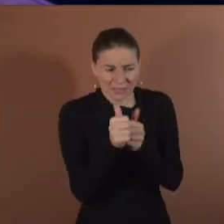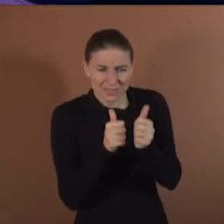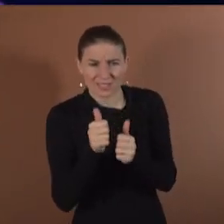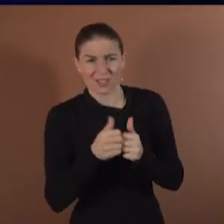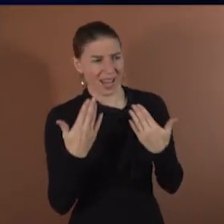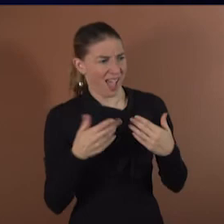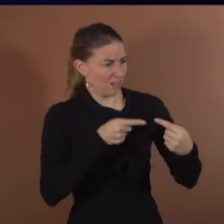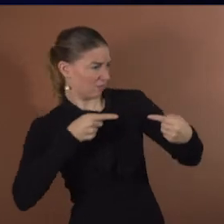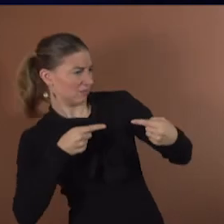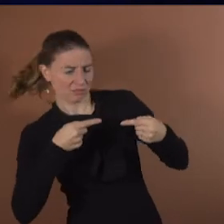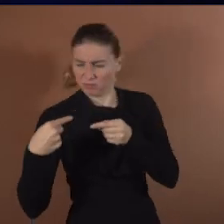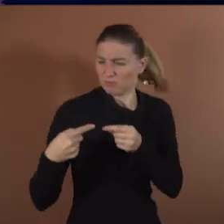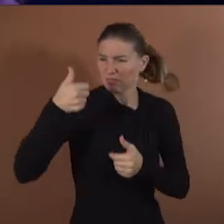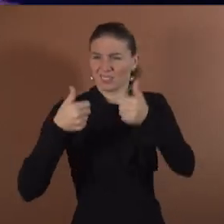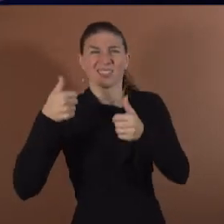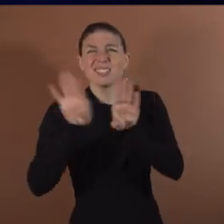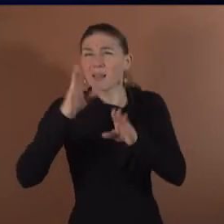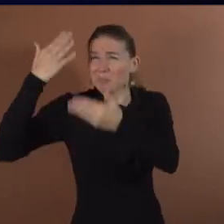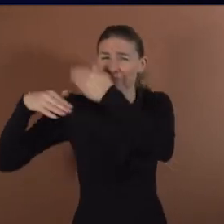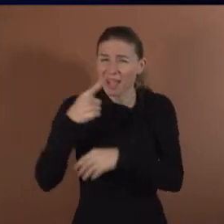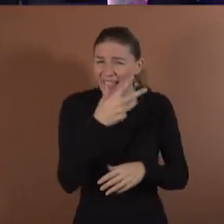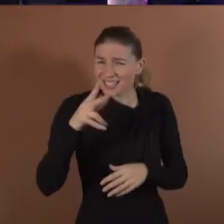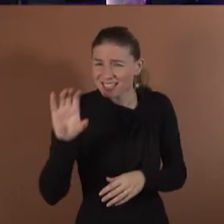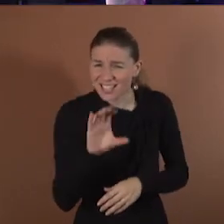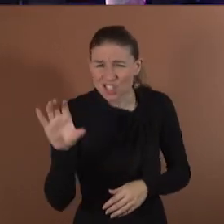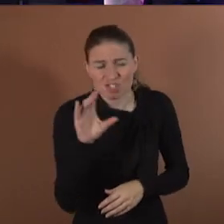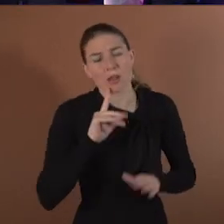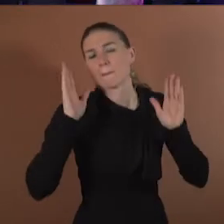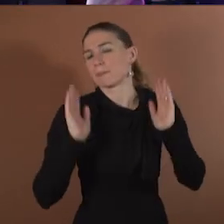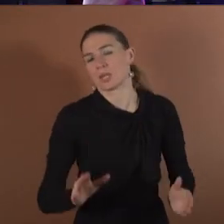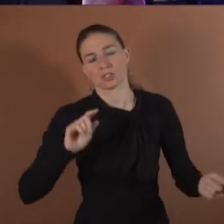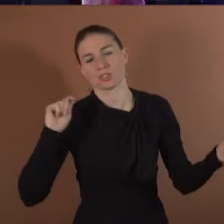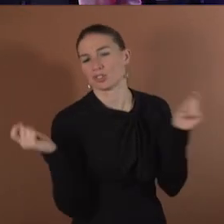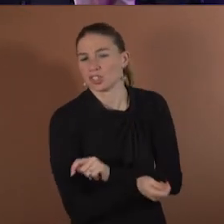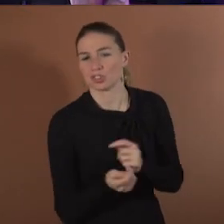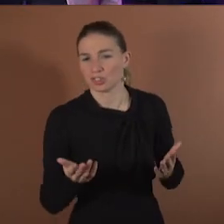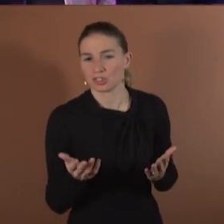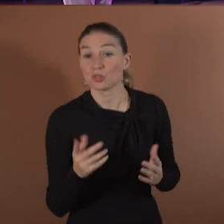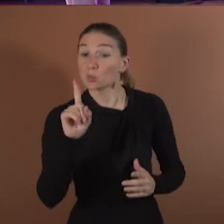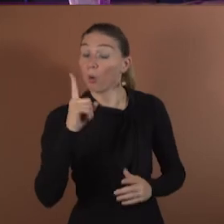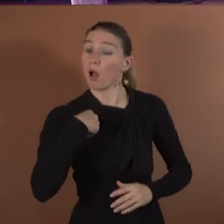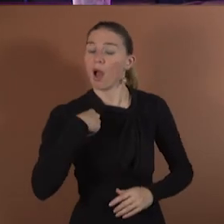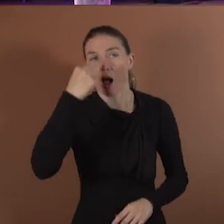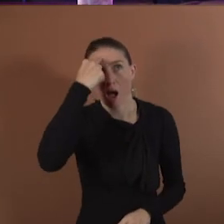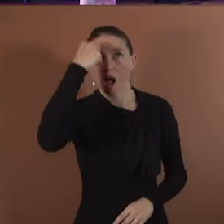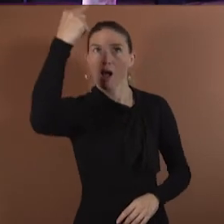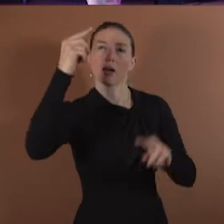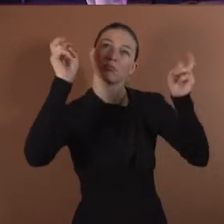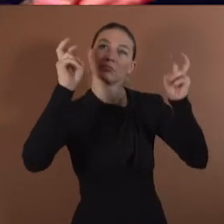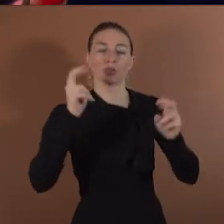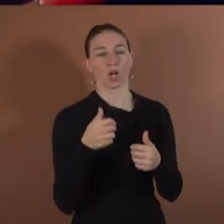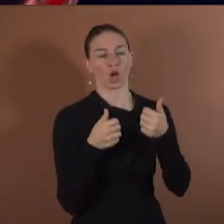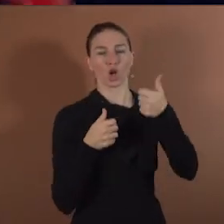other as if it was still the 18th century, and this has got to change. And I introduced the idea of the good country. Good is not a